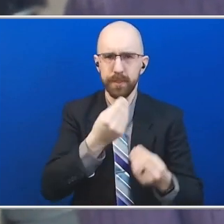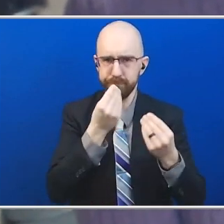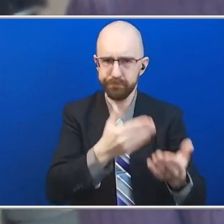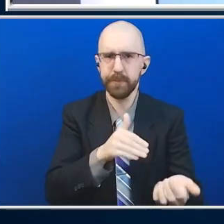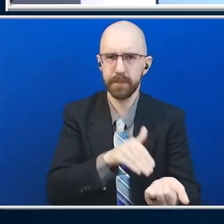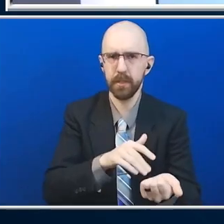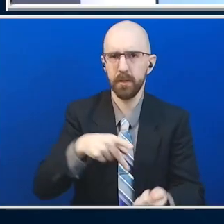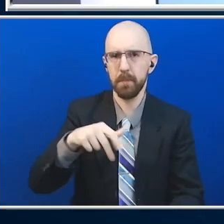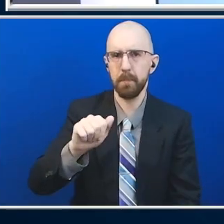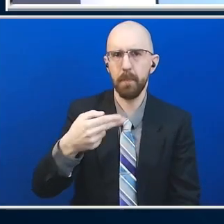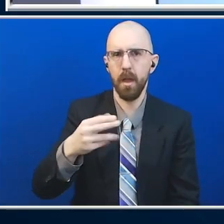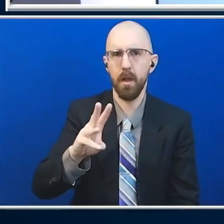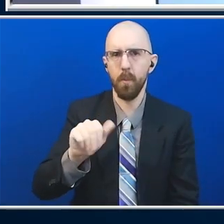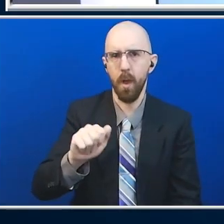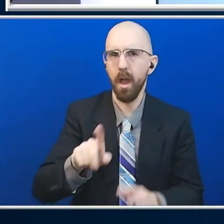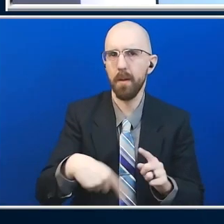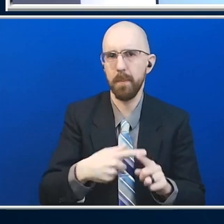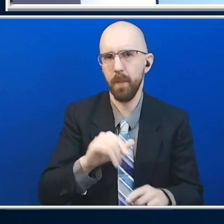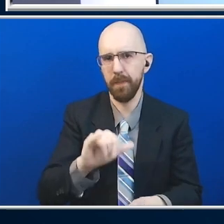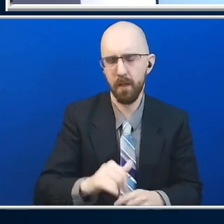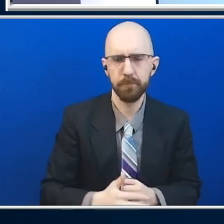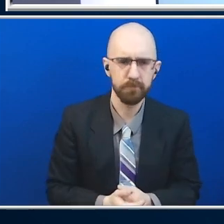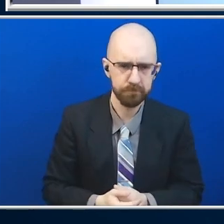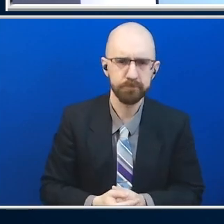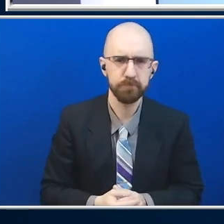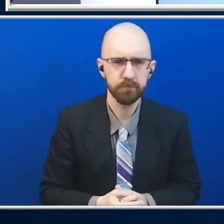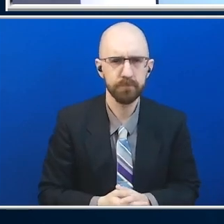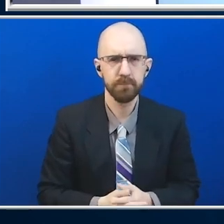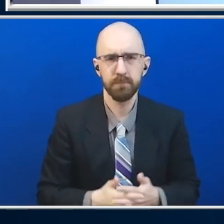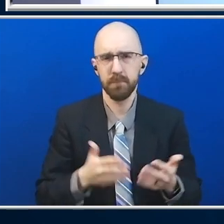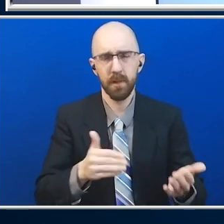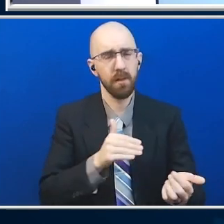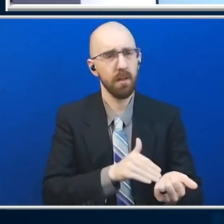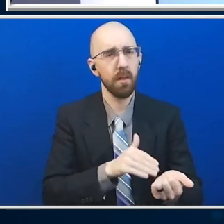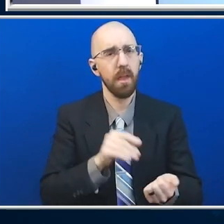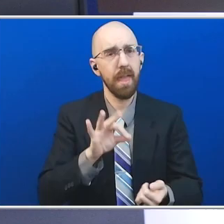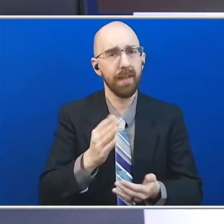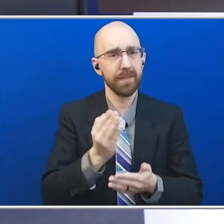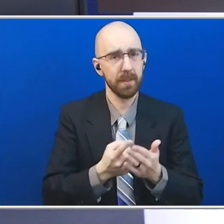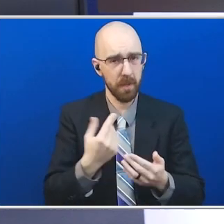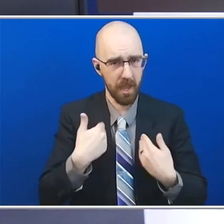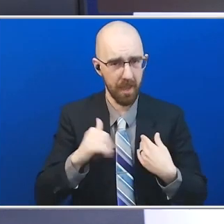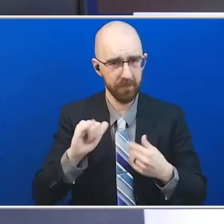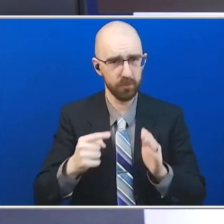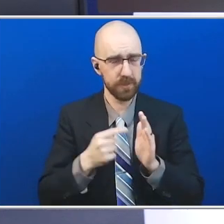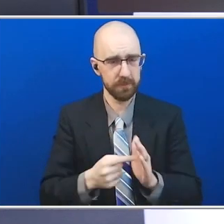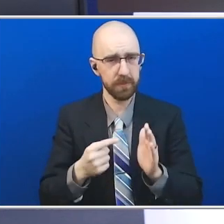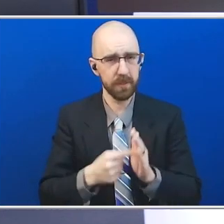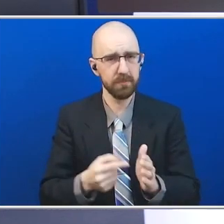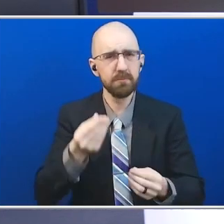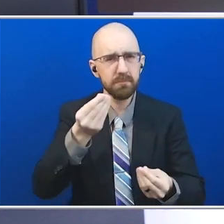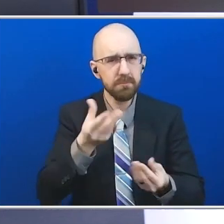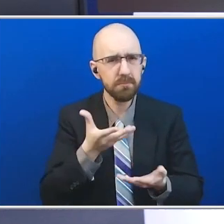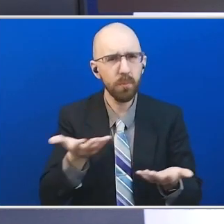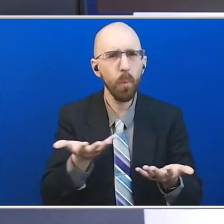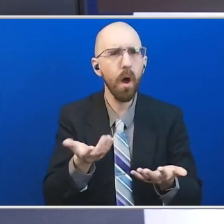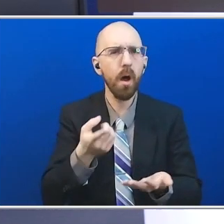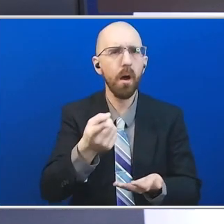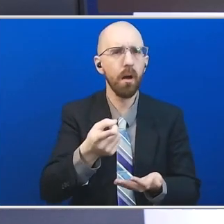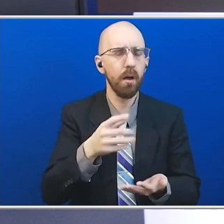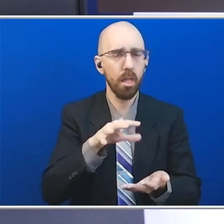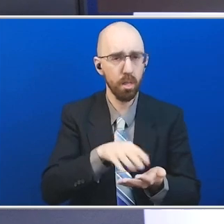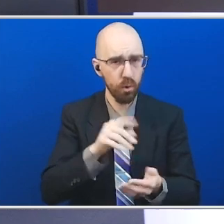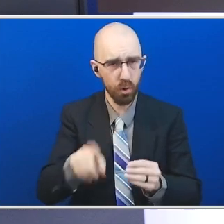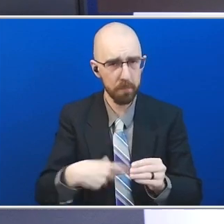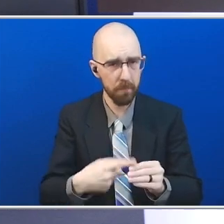Pawa. So, Dr. Pawa, if someone's having these symptoms, tell us what you learn about them. How do